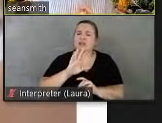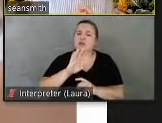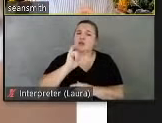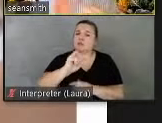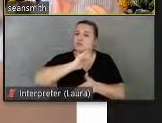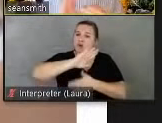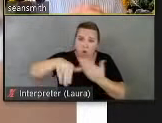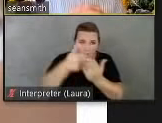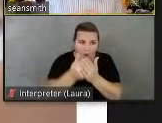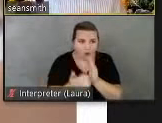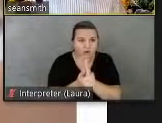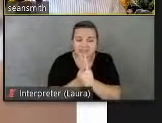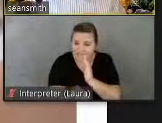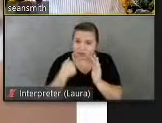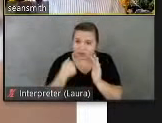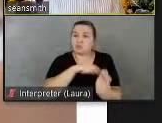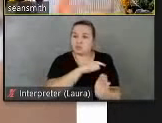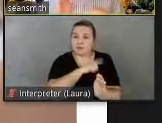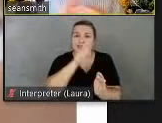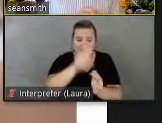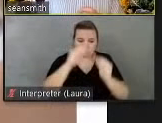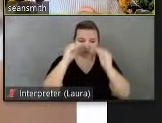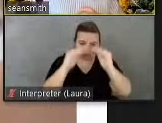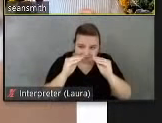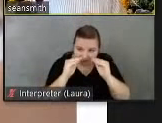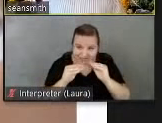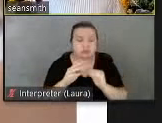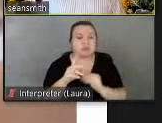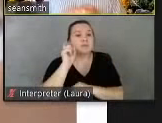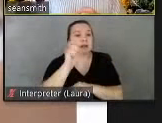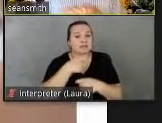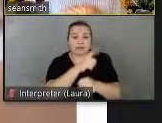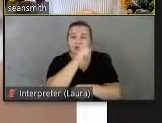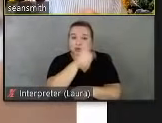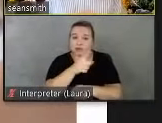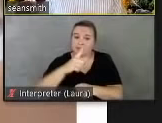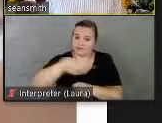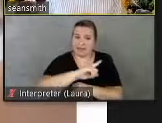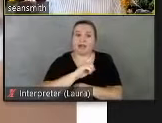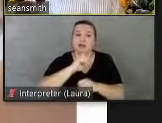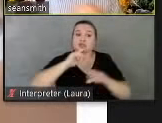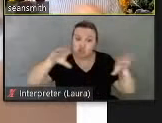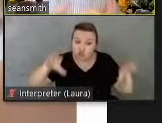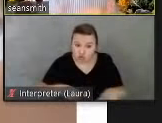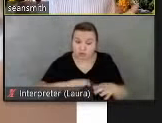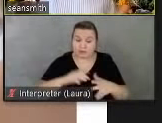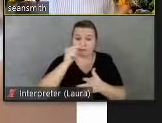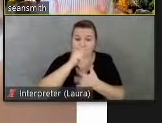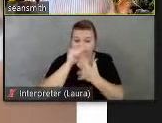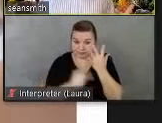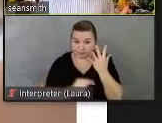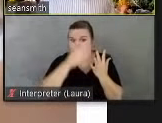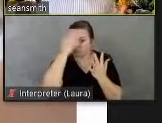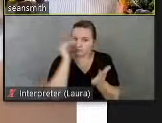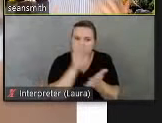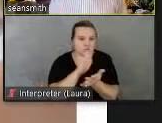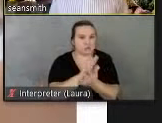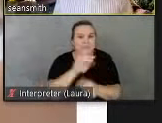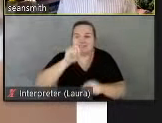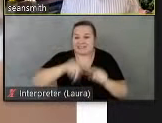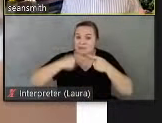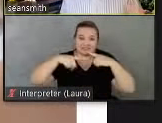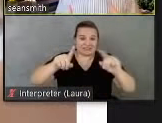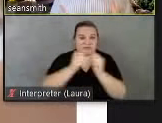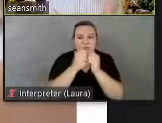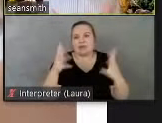critical. We're going to need to explicitly teach them. We're going to need to make certain that they actually are doing those things because, hey, school can't be successful without